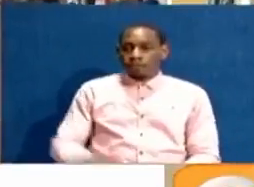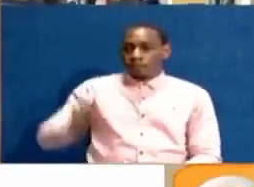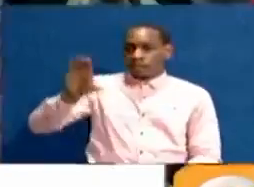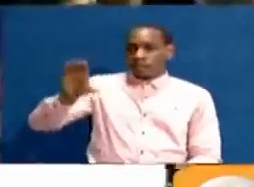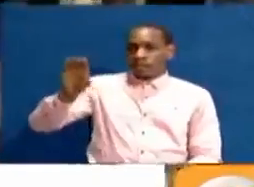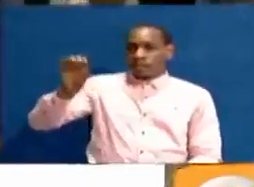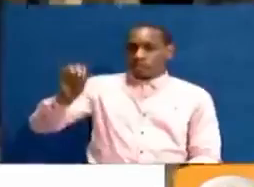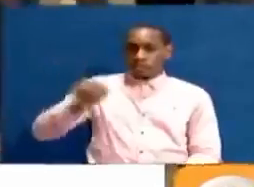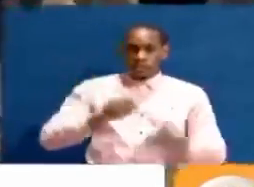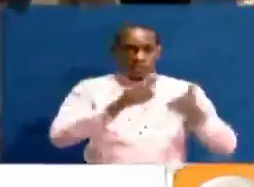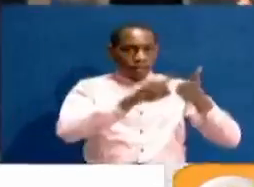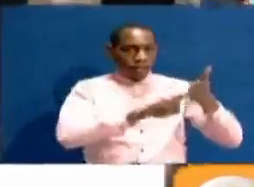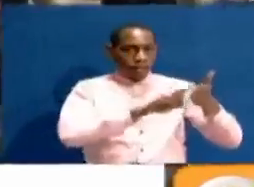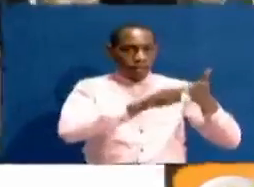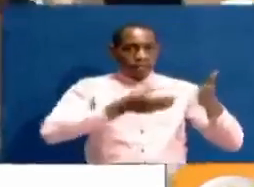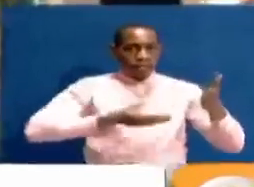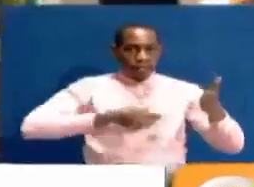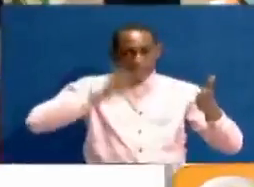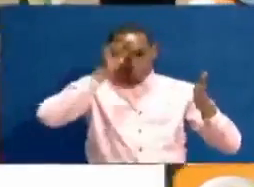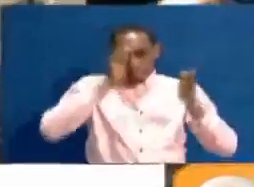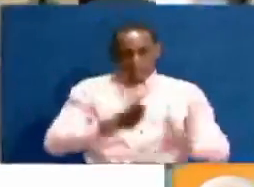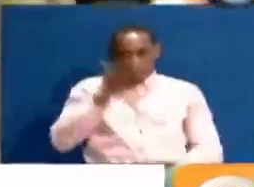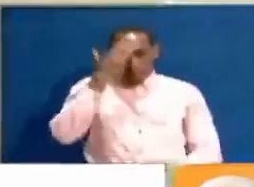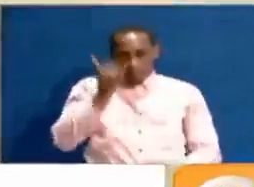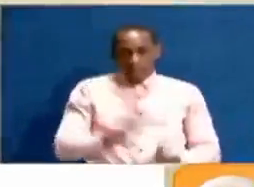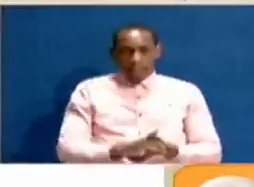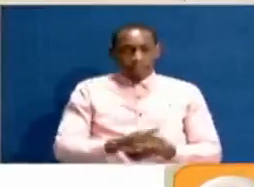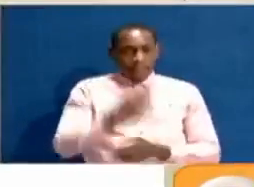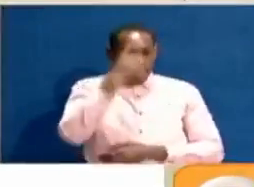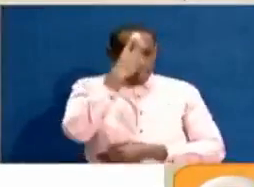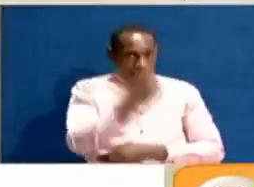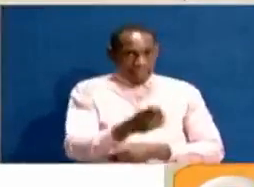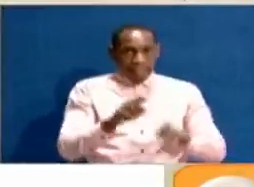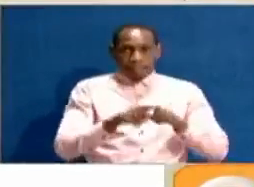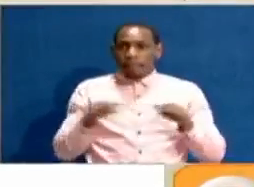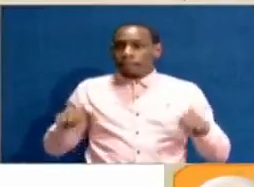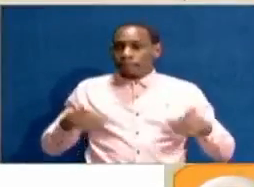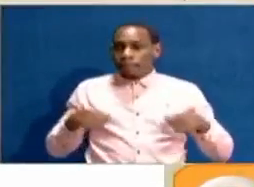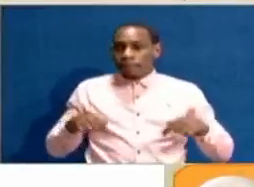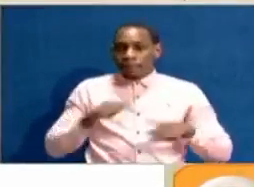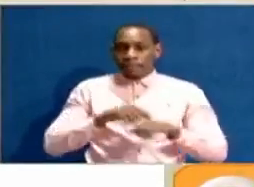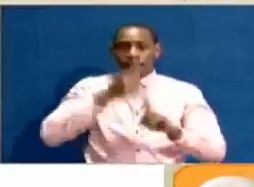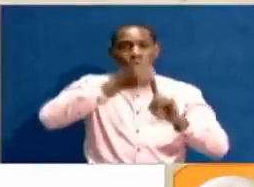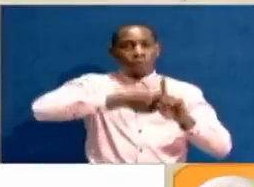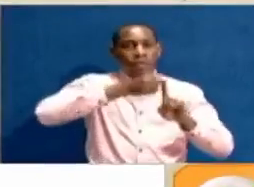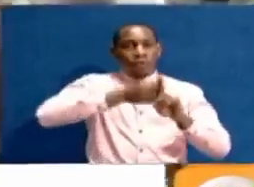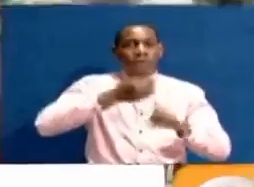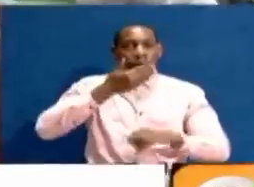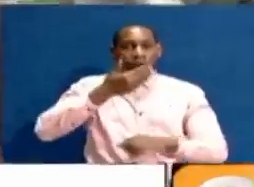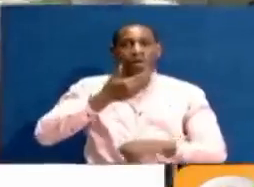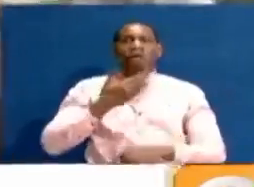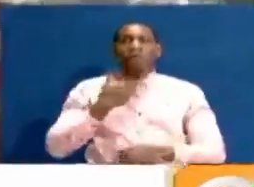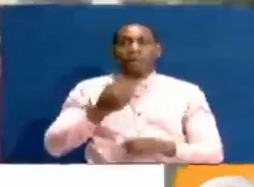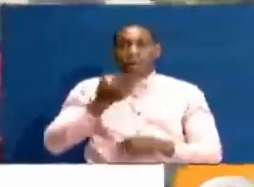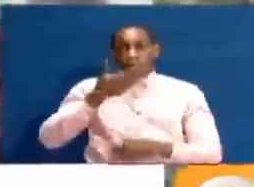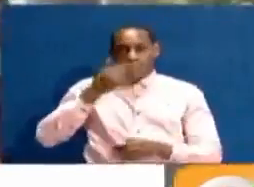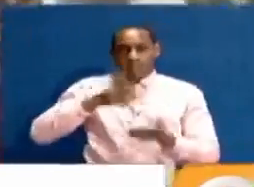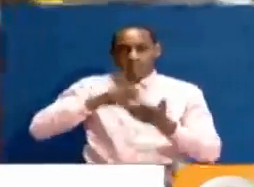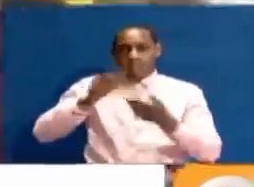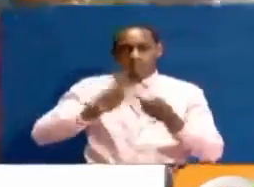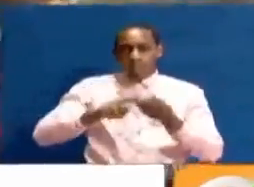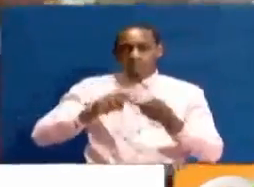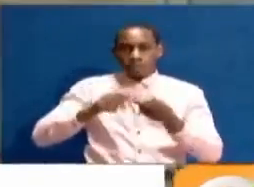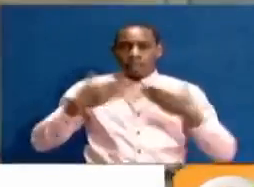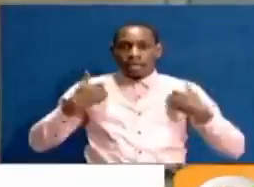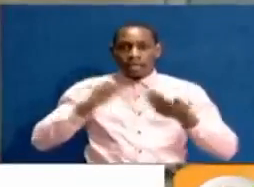Clinical officers have accused the Council of Governors of high-handedness and intimidation in their push for better pay, health insurance,